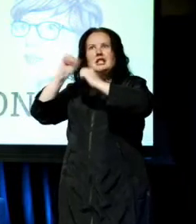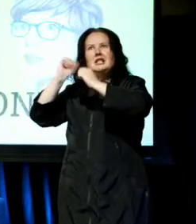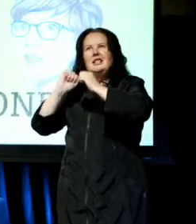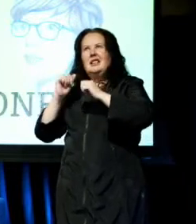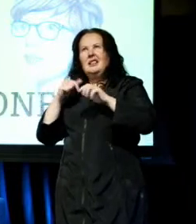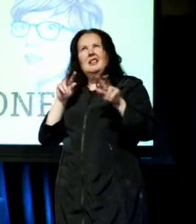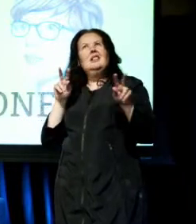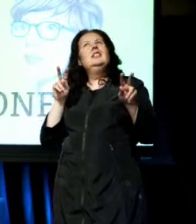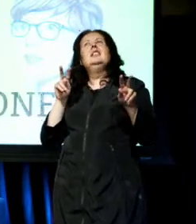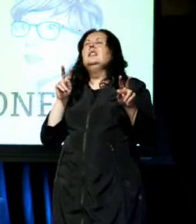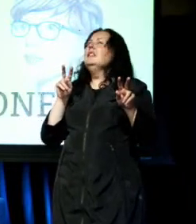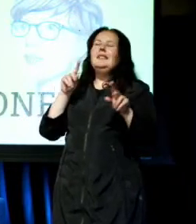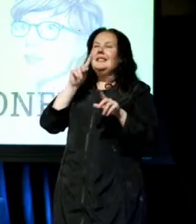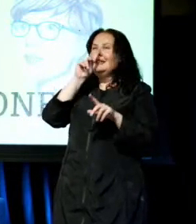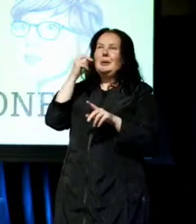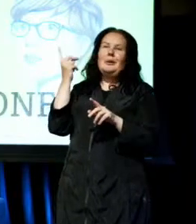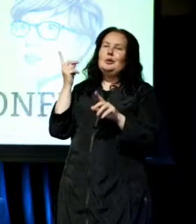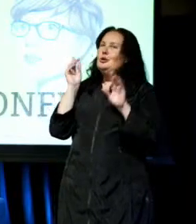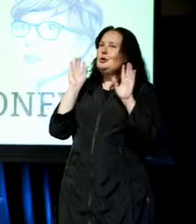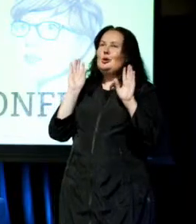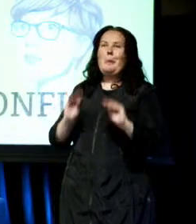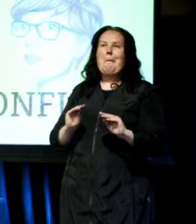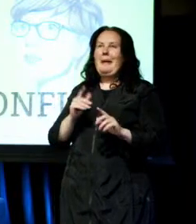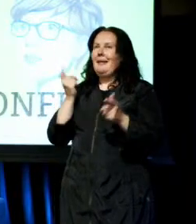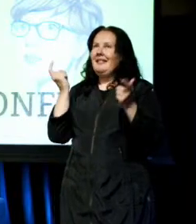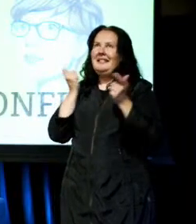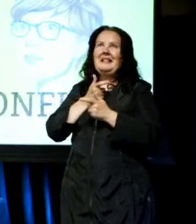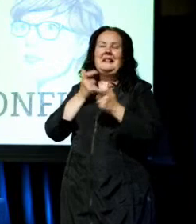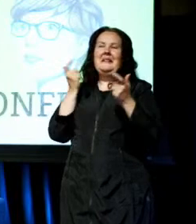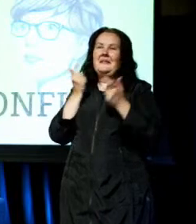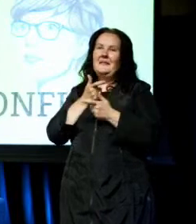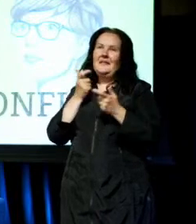like I just could not stop laughing at that.